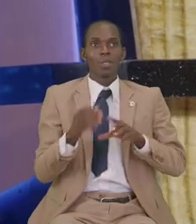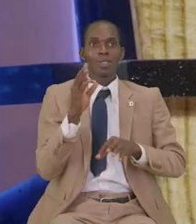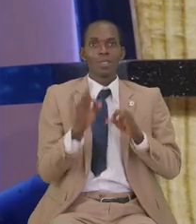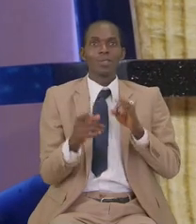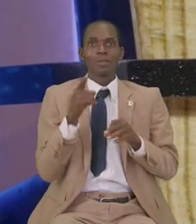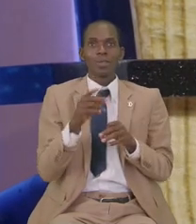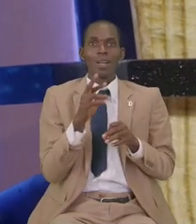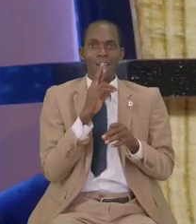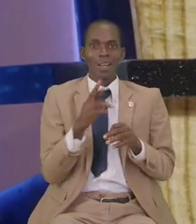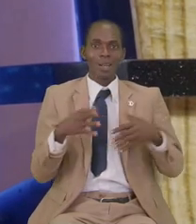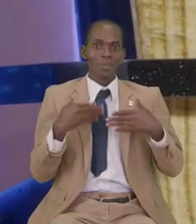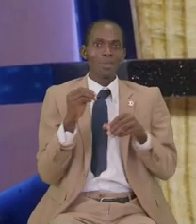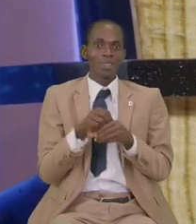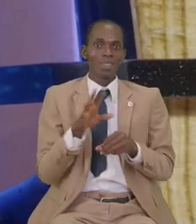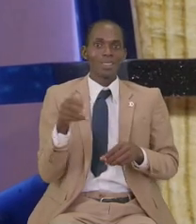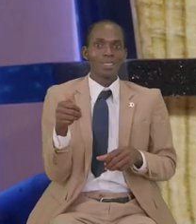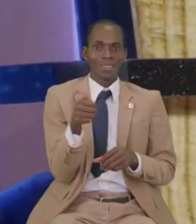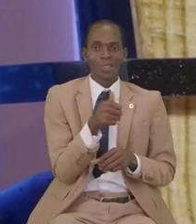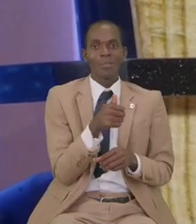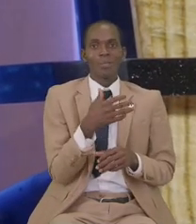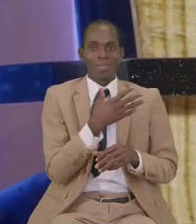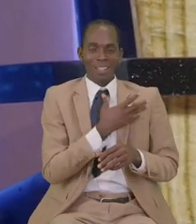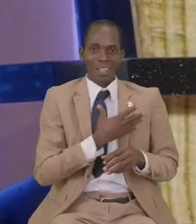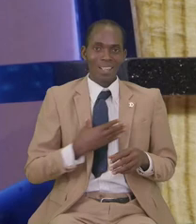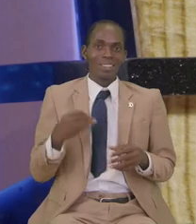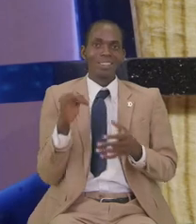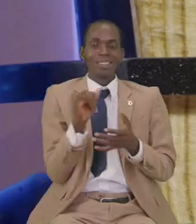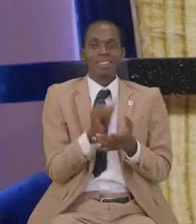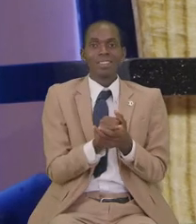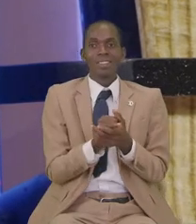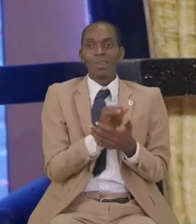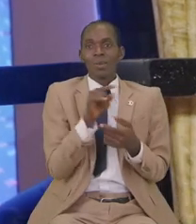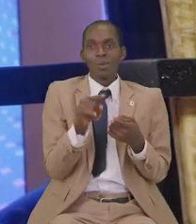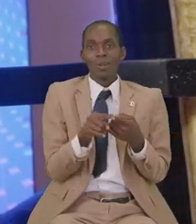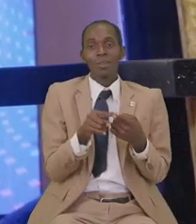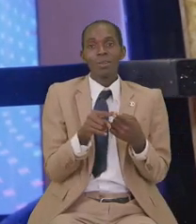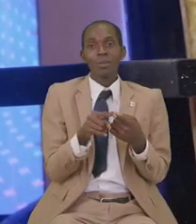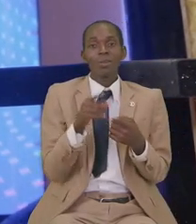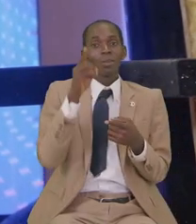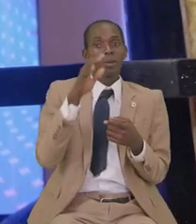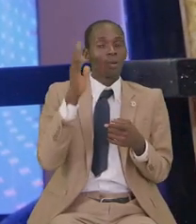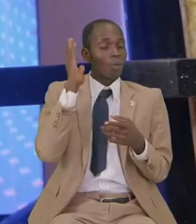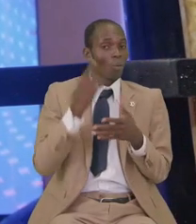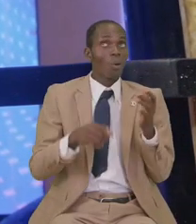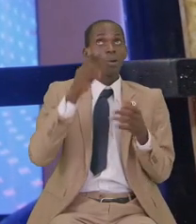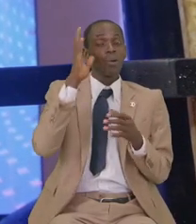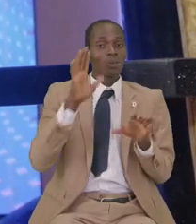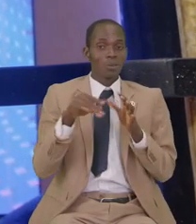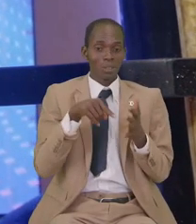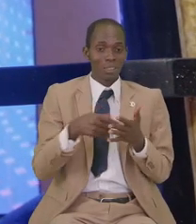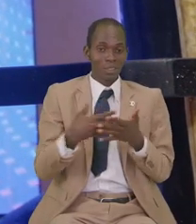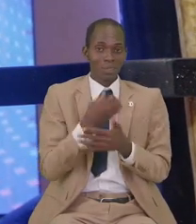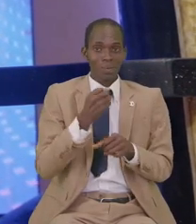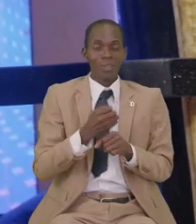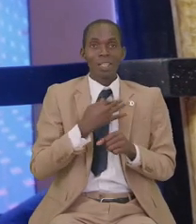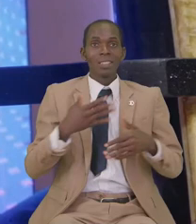yourself, and you are happy with what God is doing, and what God will do this new year, and the